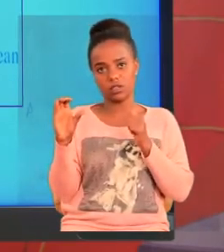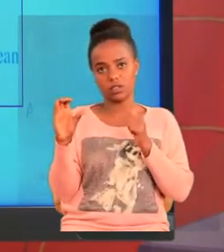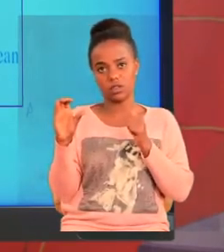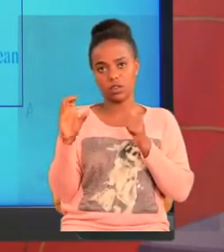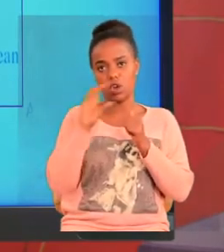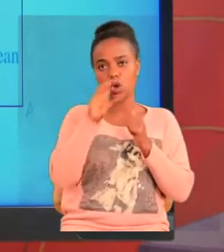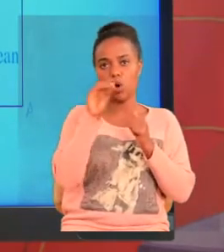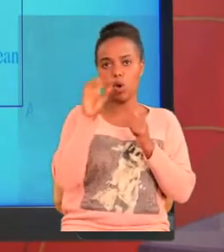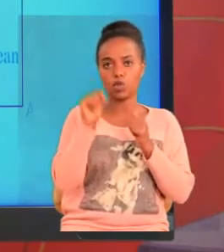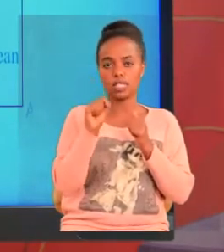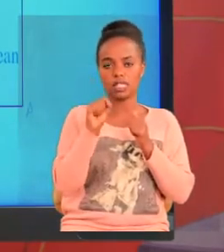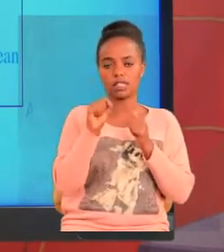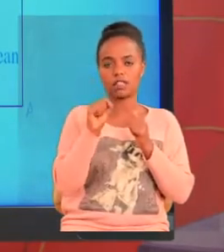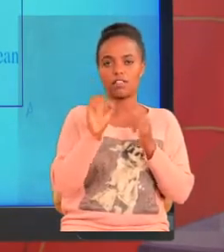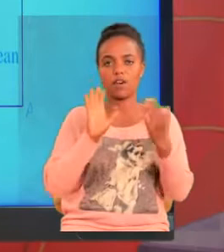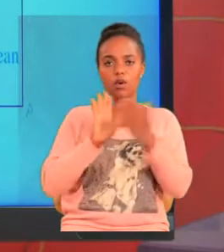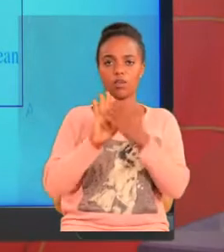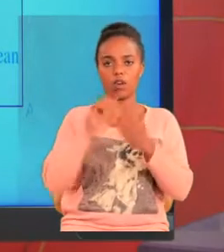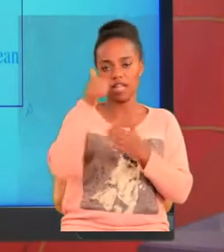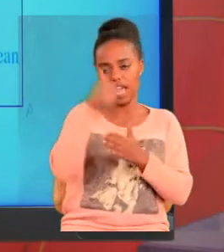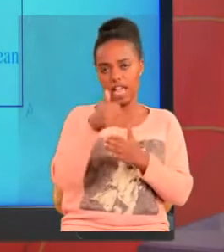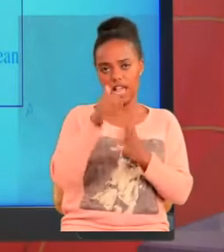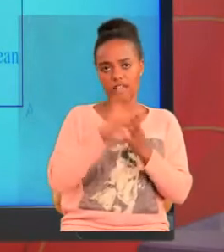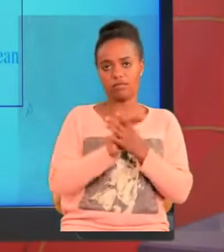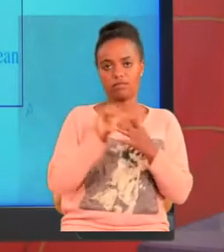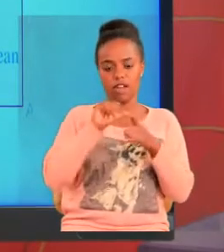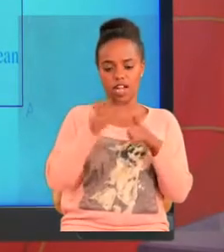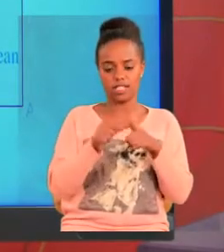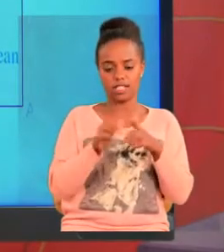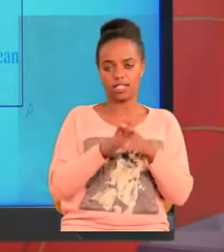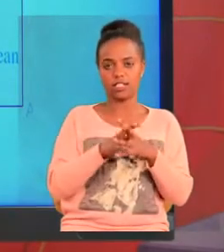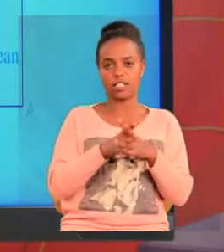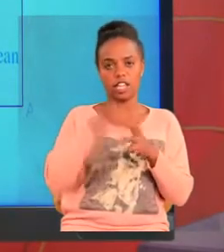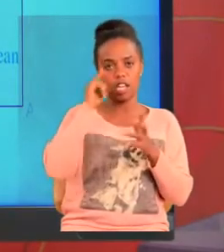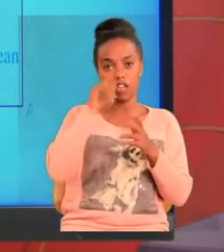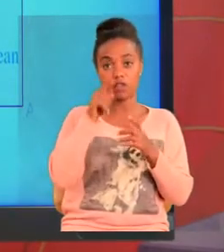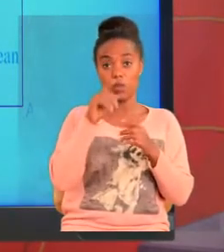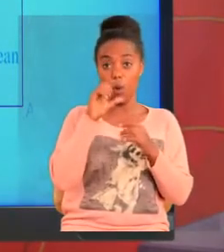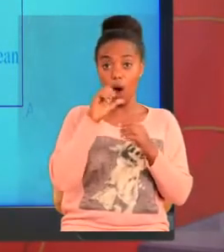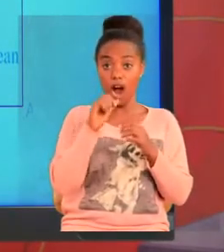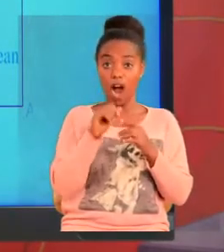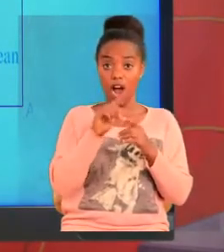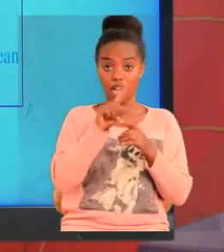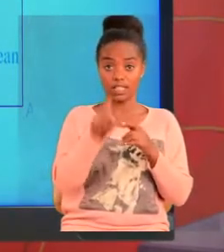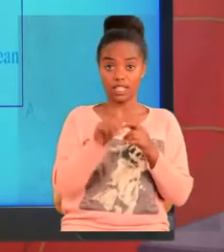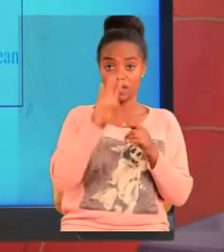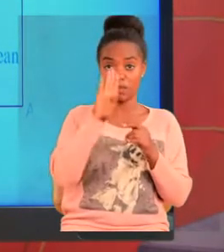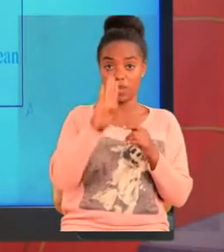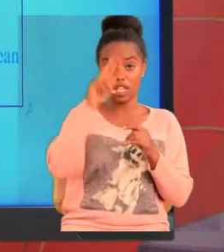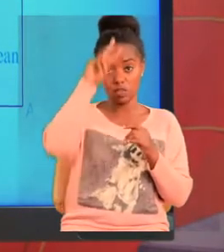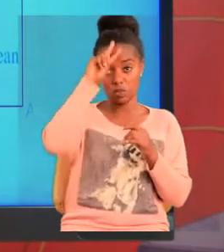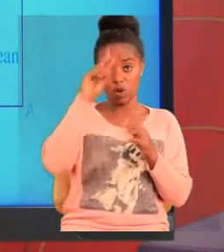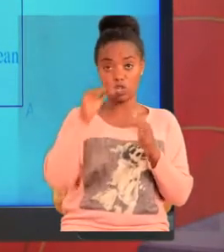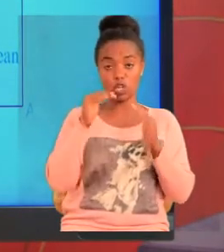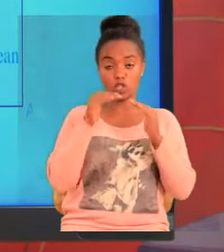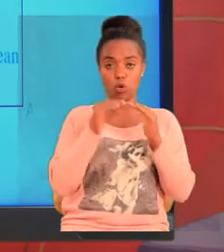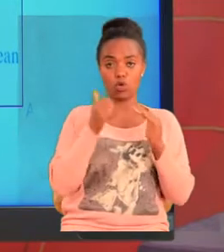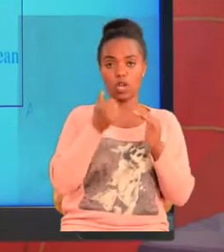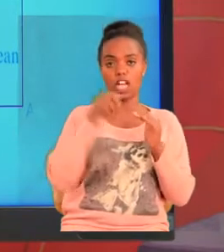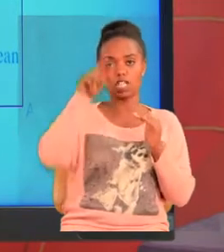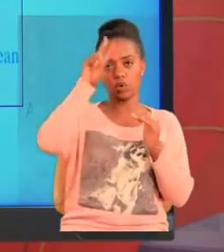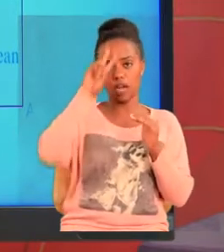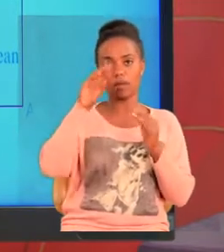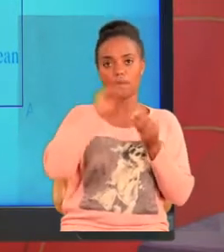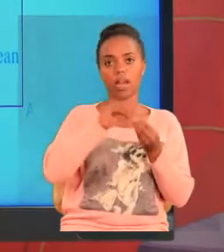cosine of the corresponding angle A, cos A. Or if you are asked B squared is equal to A squared plus